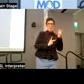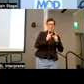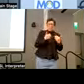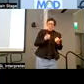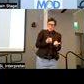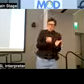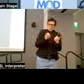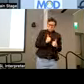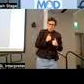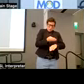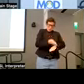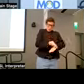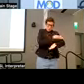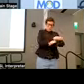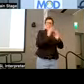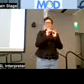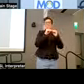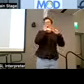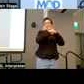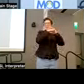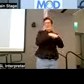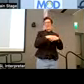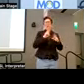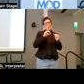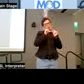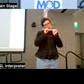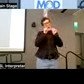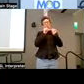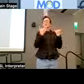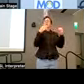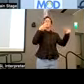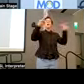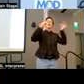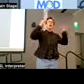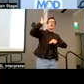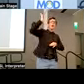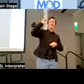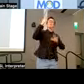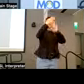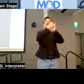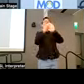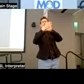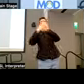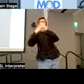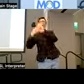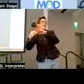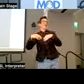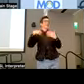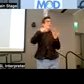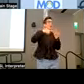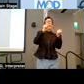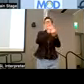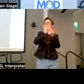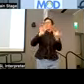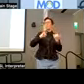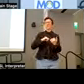of the digital world a little more accessible. And we hope you can learn from them, from others you meet here today. And if